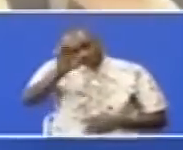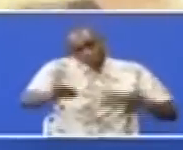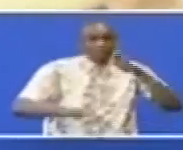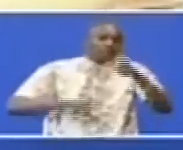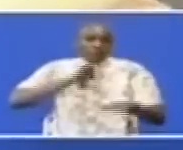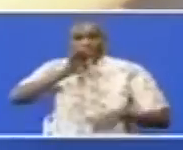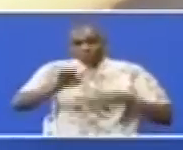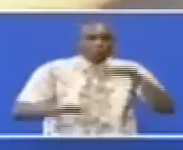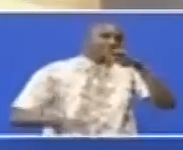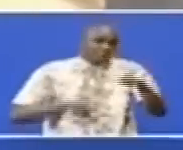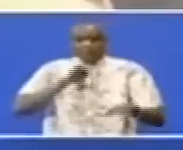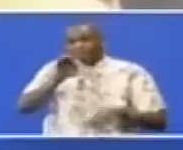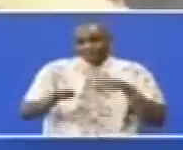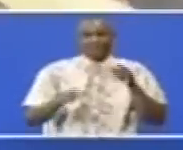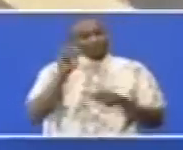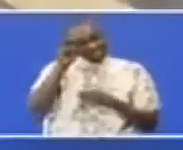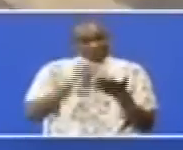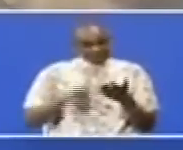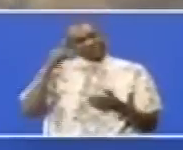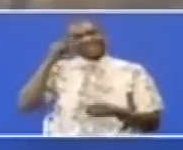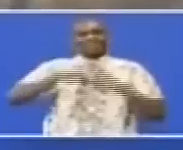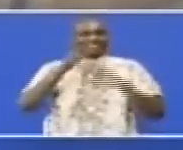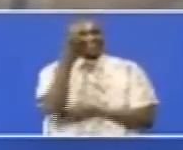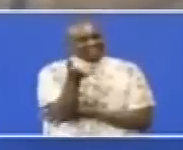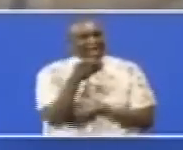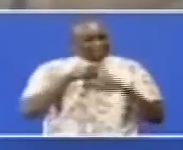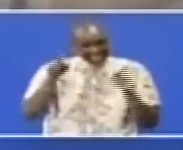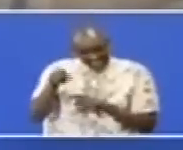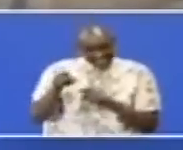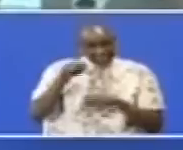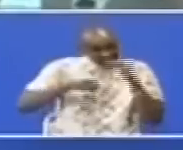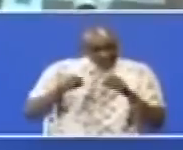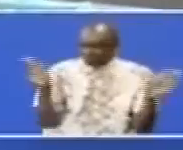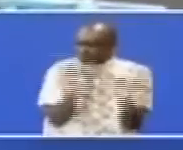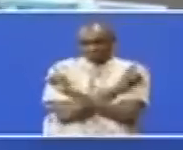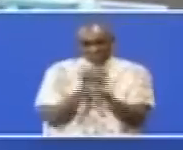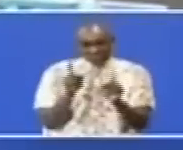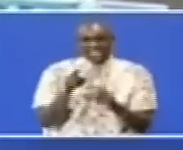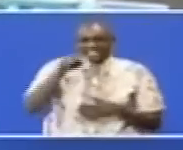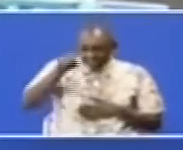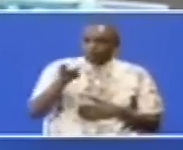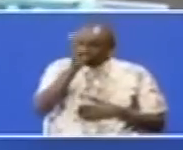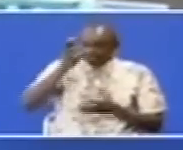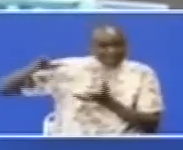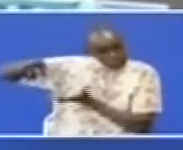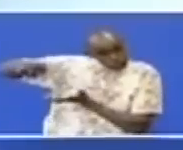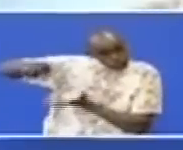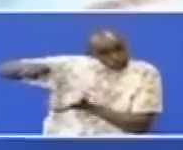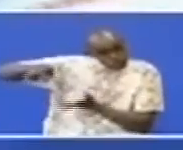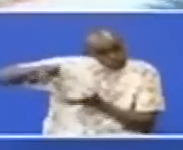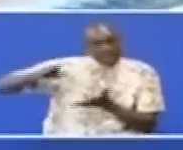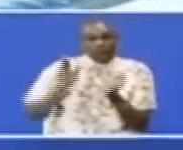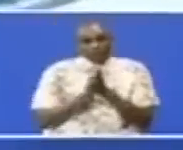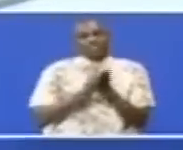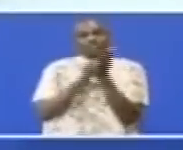2 feet firmly placed on the pedals of what looks like a bicycle. But this isn't one. With just enough water and detergent